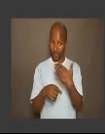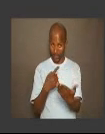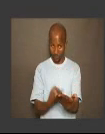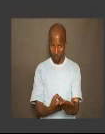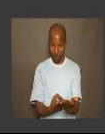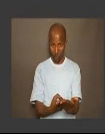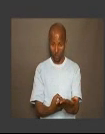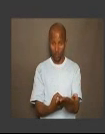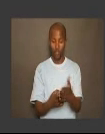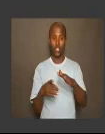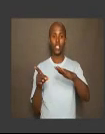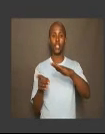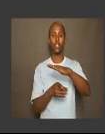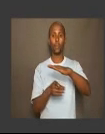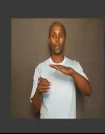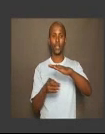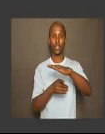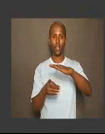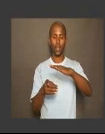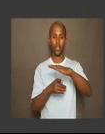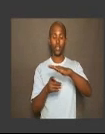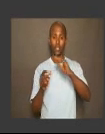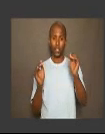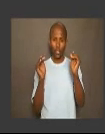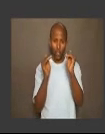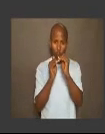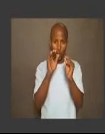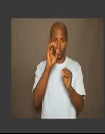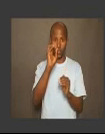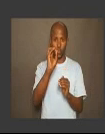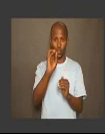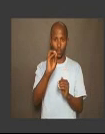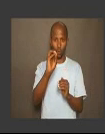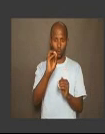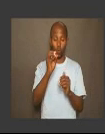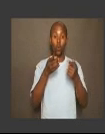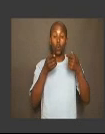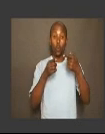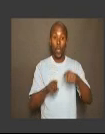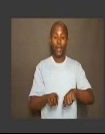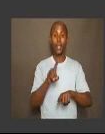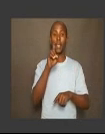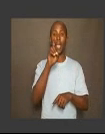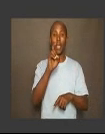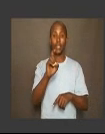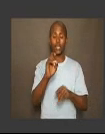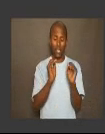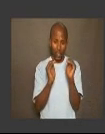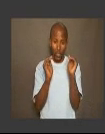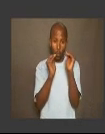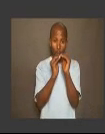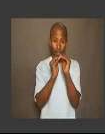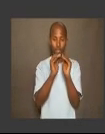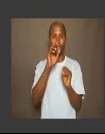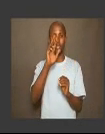Therefore, the denominator is equal to 0 when x equals